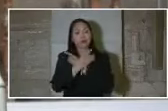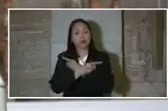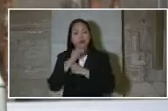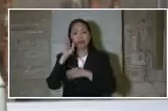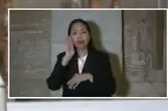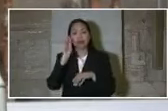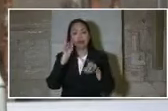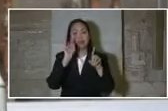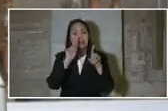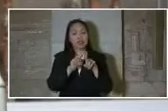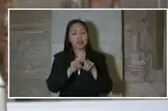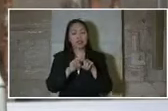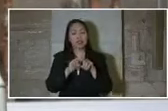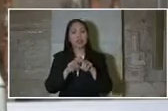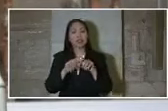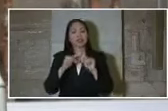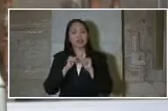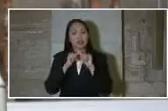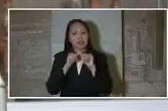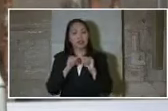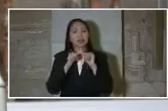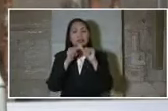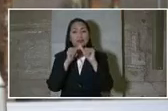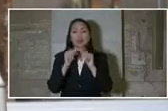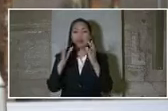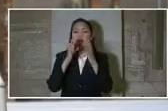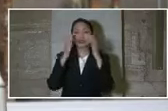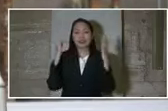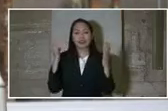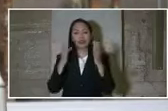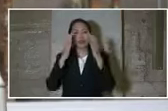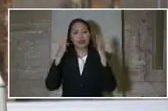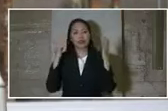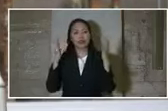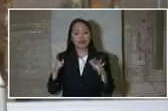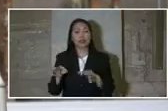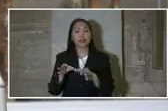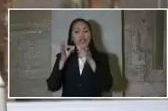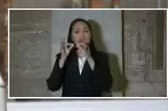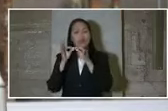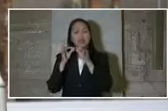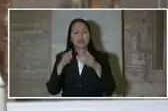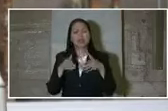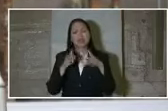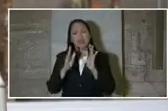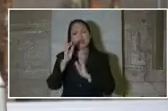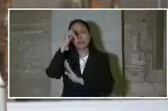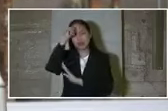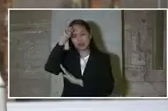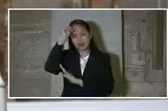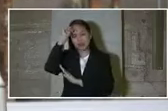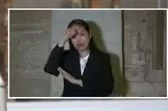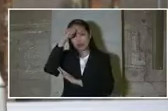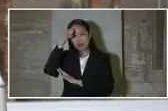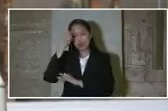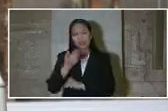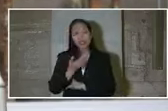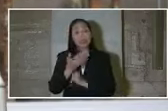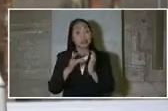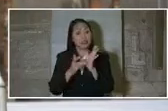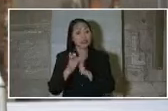sisters, as we continue this celebration of the Mass, let us be reminded that Jesus